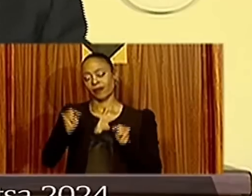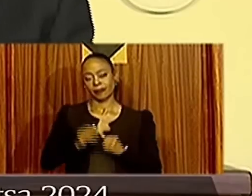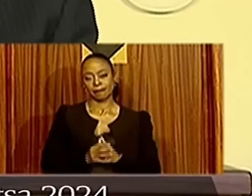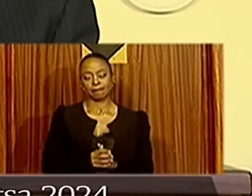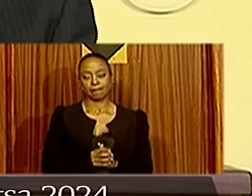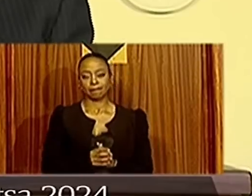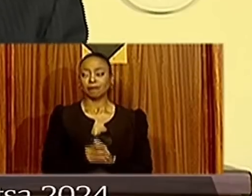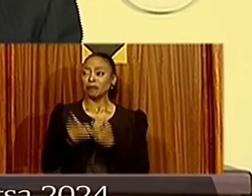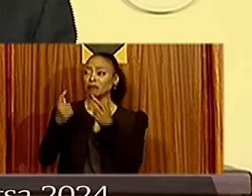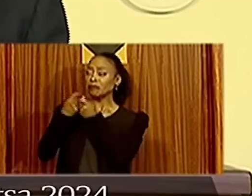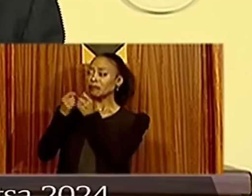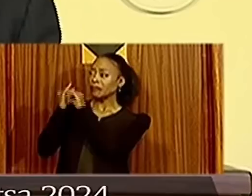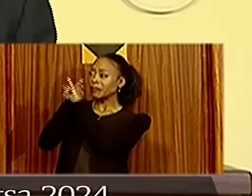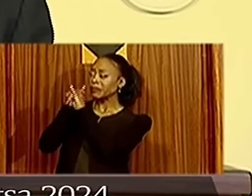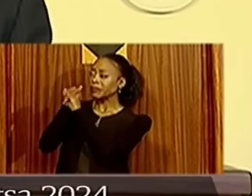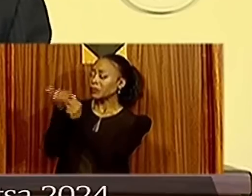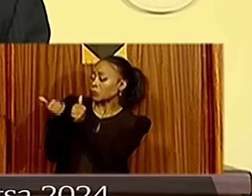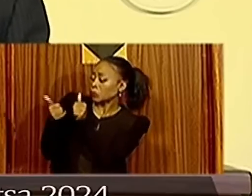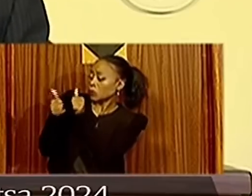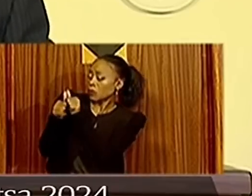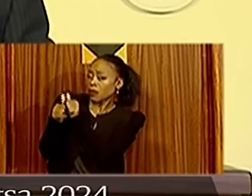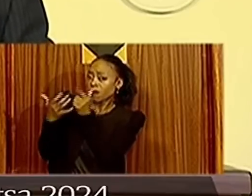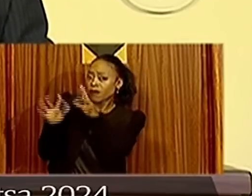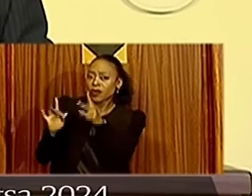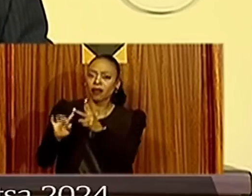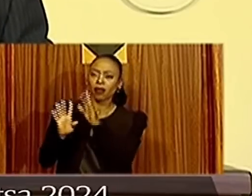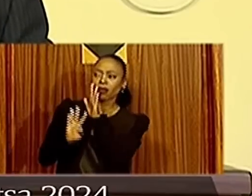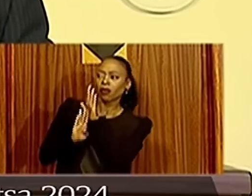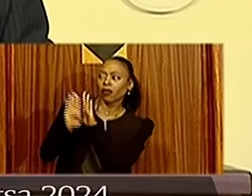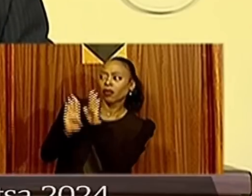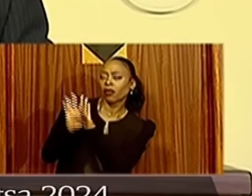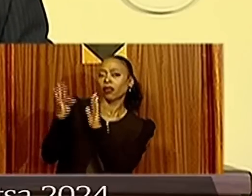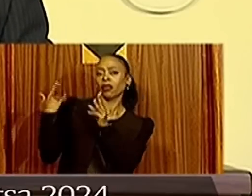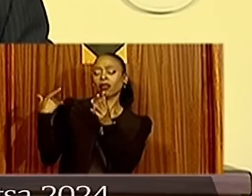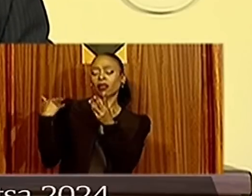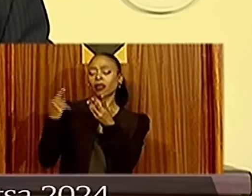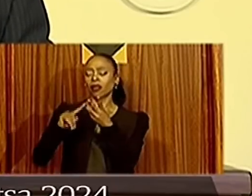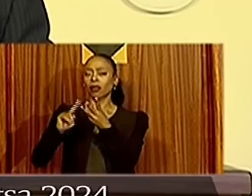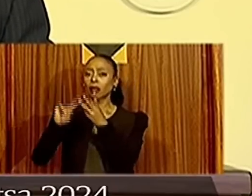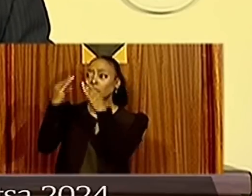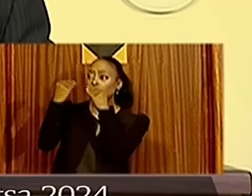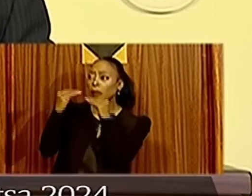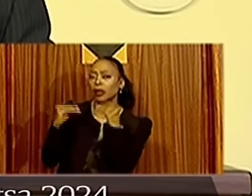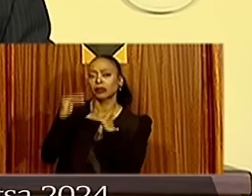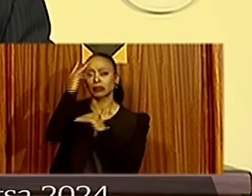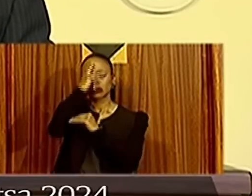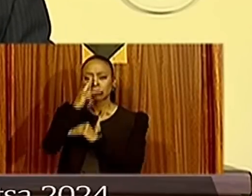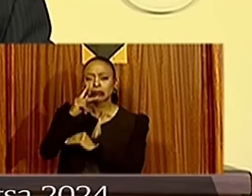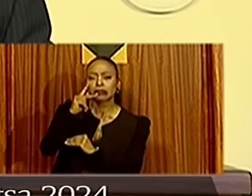Working with financial institutions, development agencies, businesses, and professional